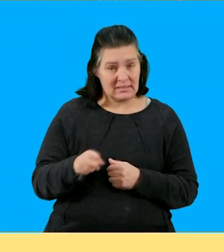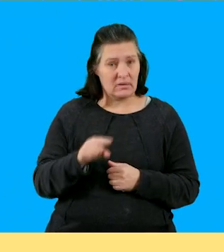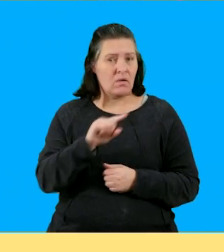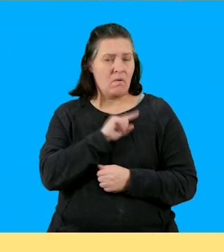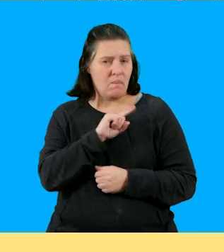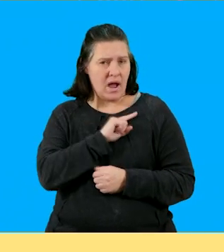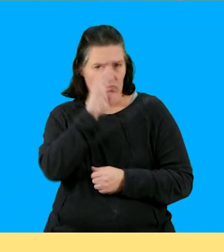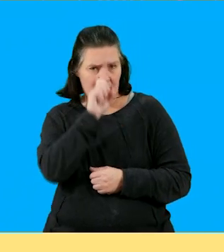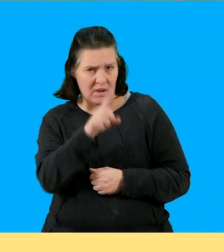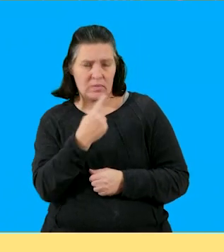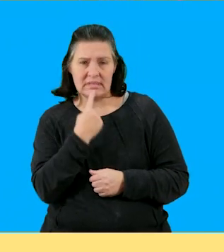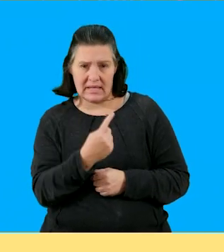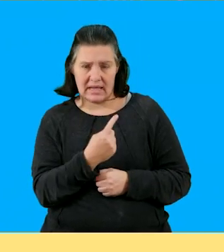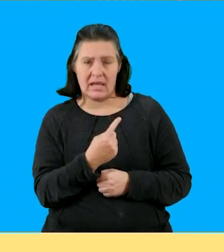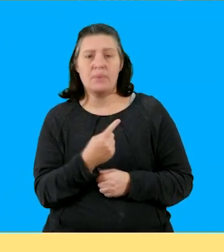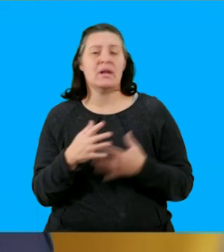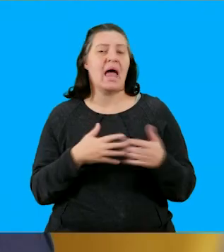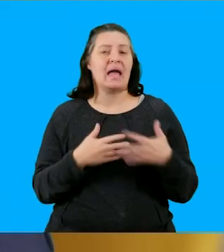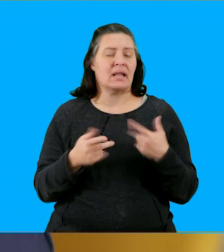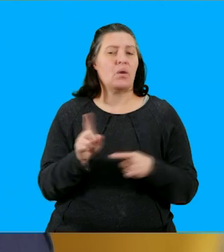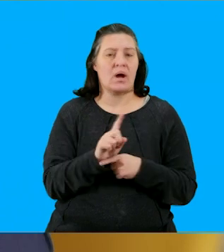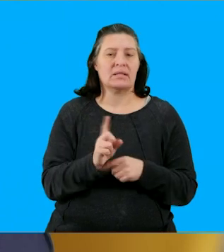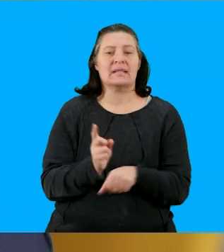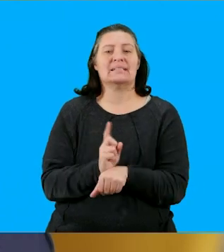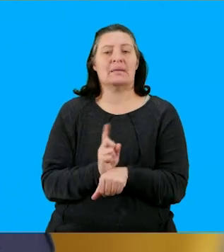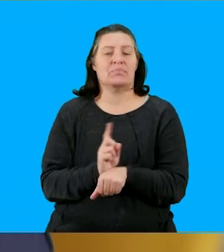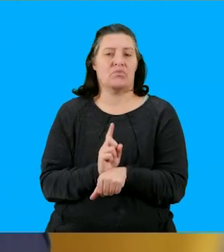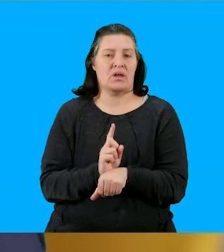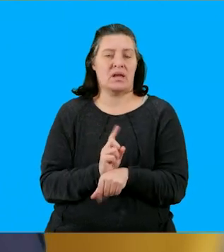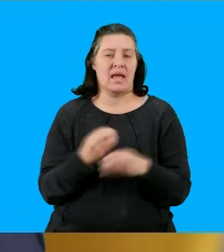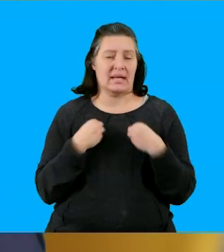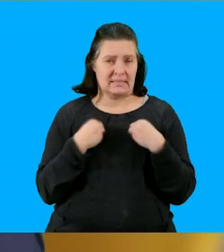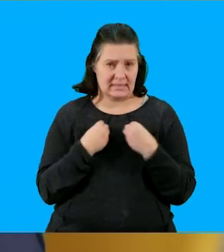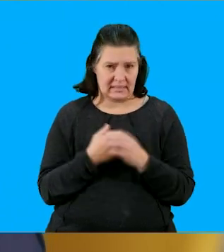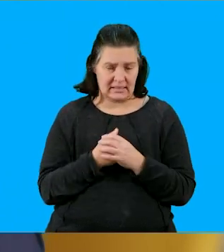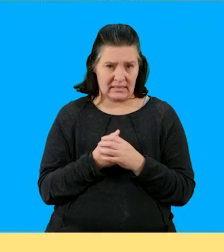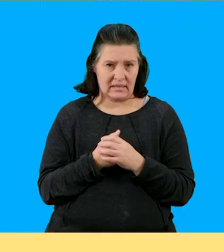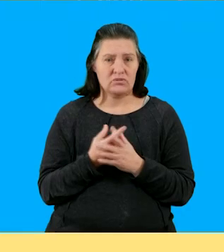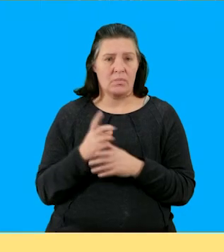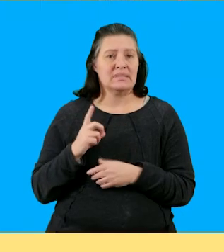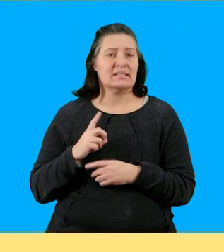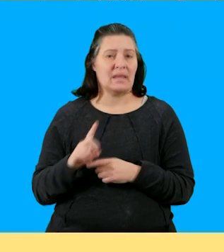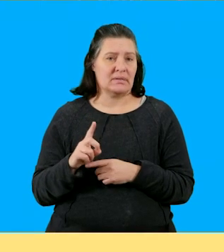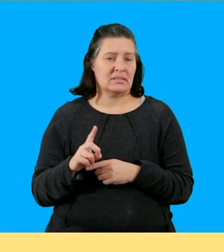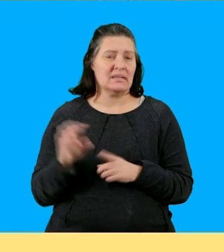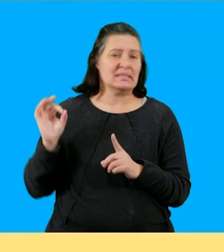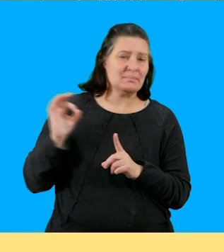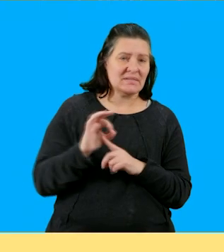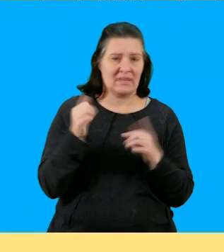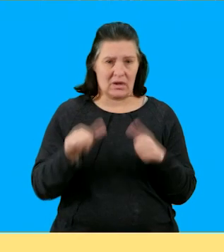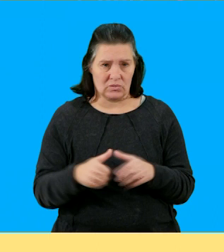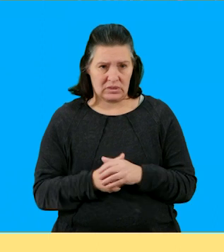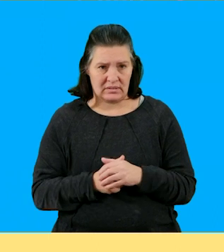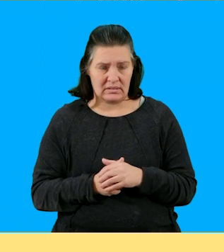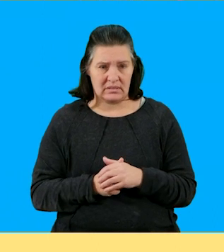this because remember we said it will be treated as a temporal asset. So I will debit this